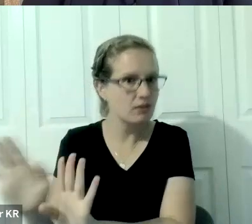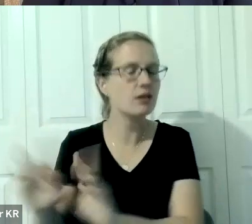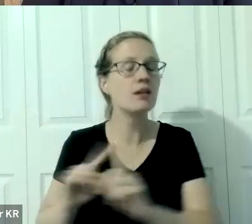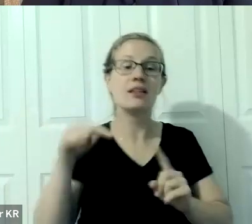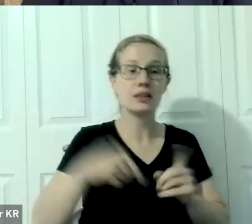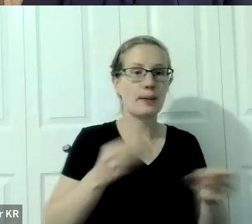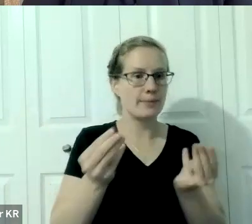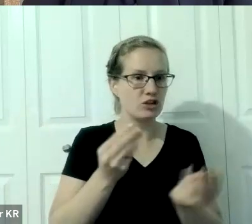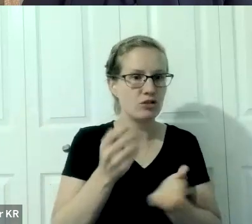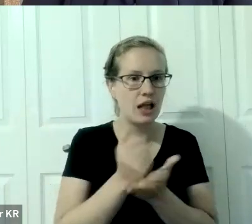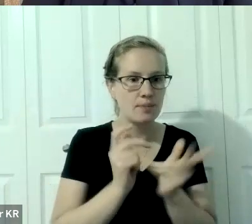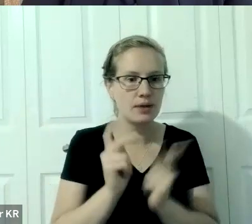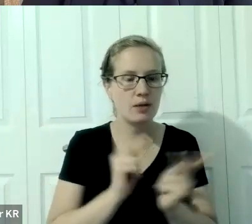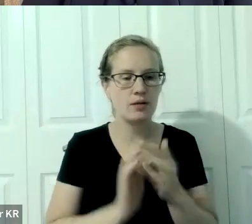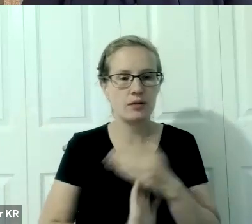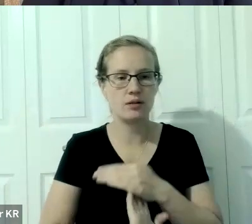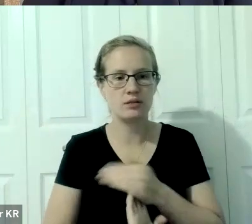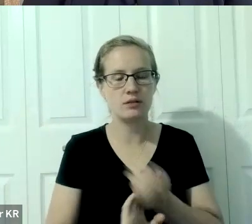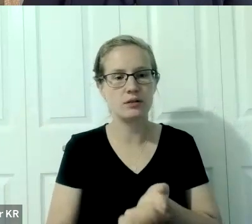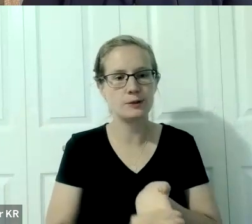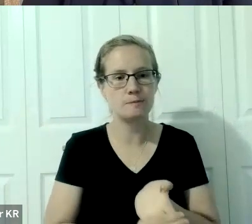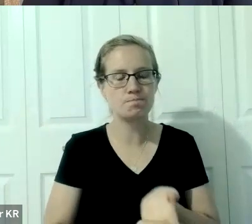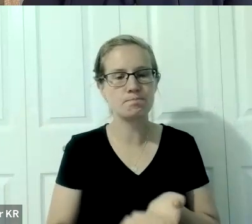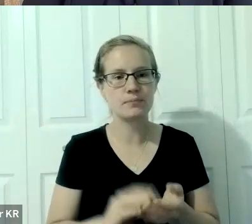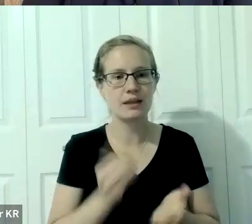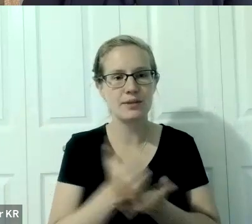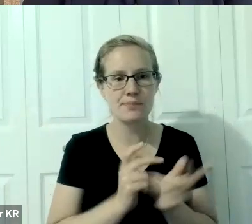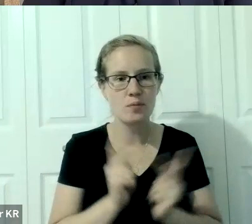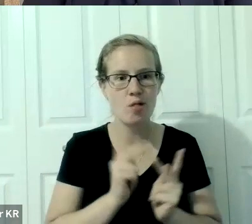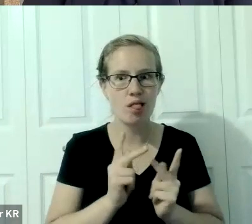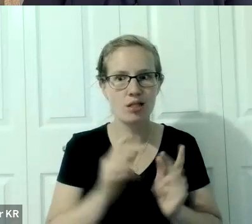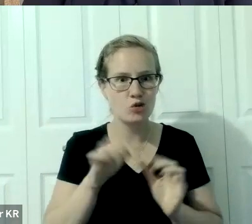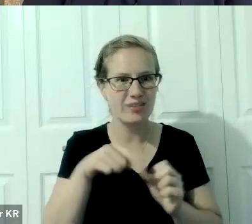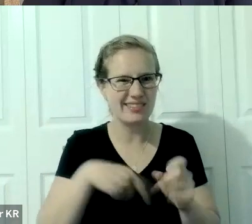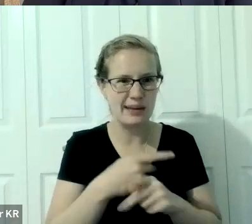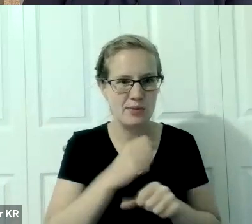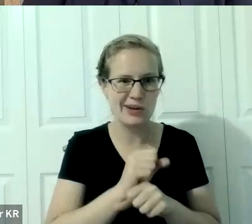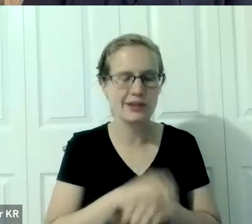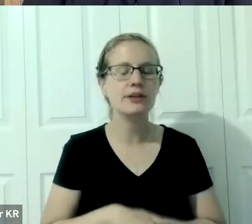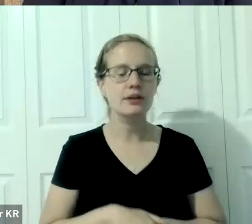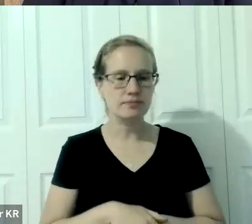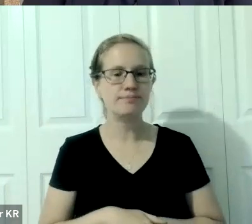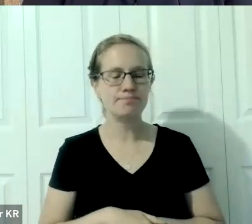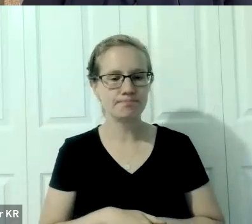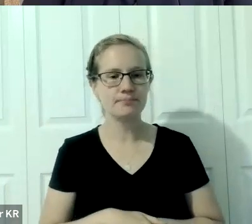is a ministry to help people to do this. And so there's lots